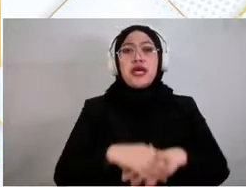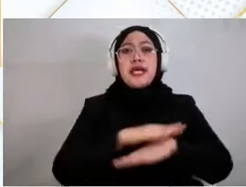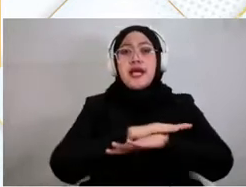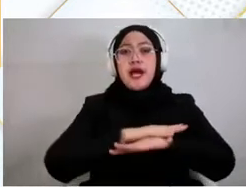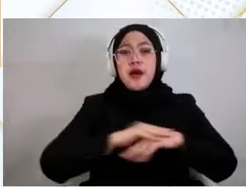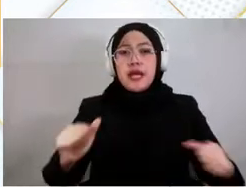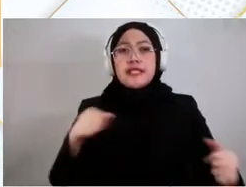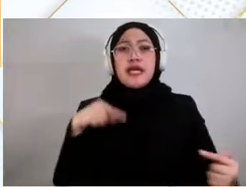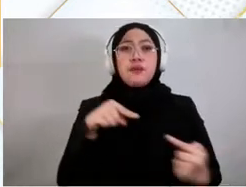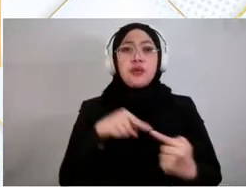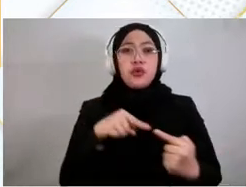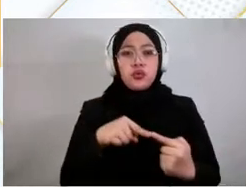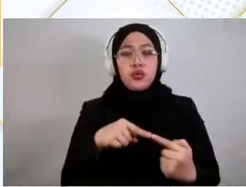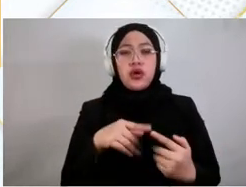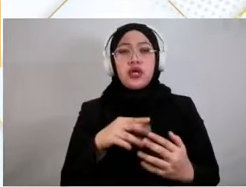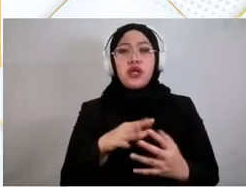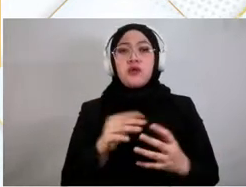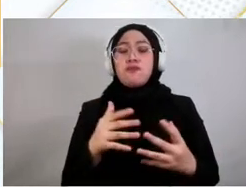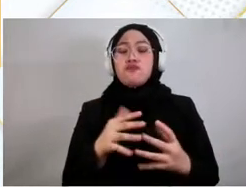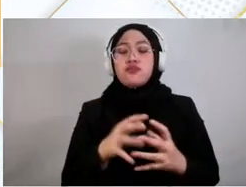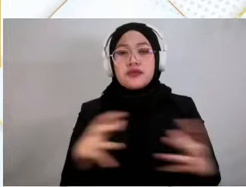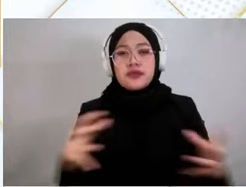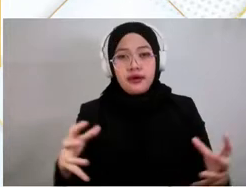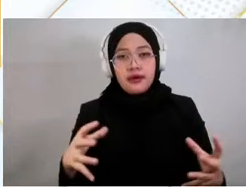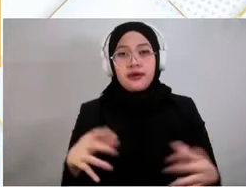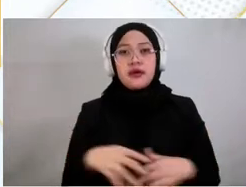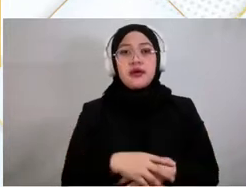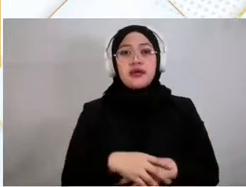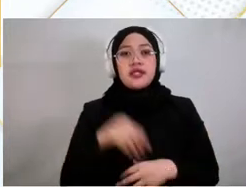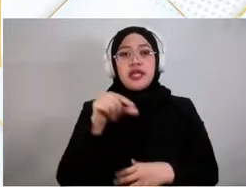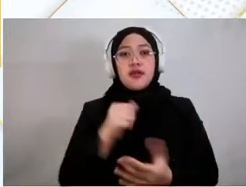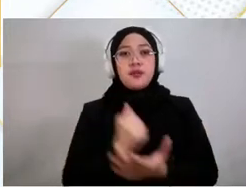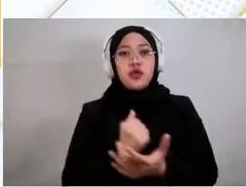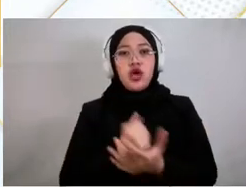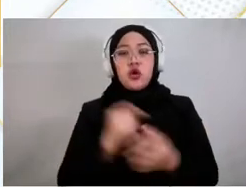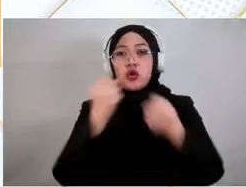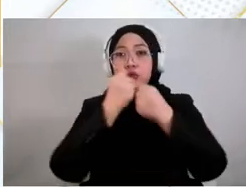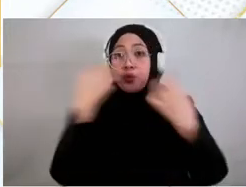relational phenomena. And I think this is very clearly